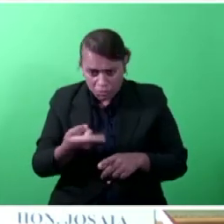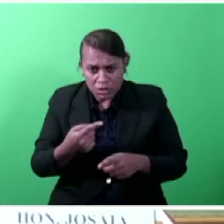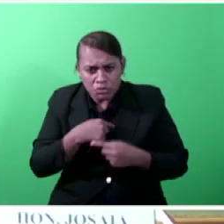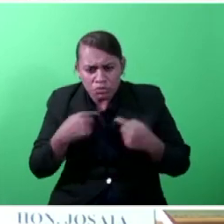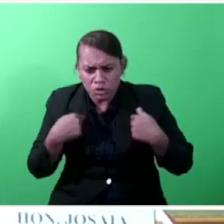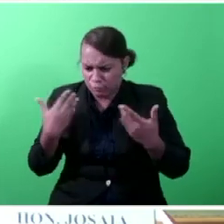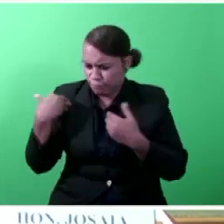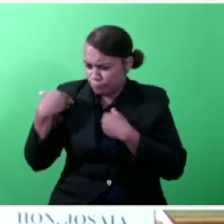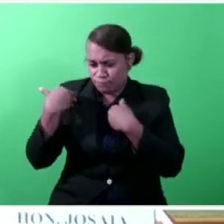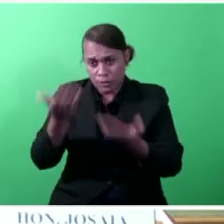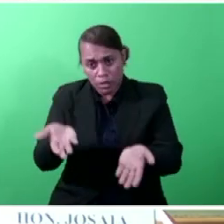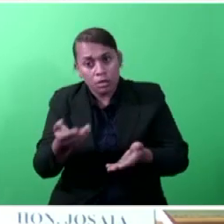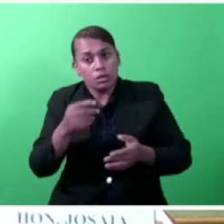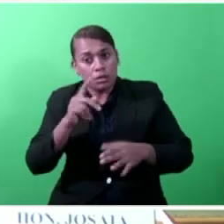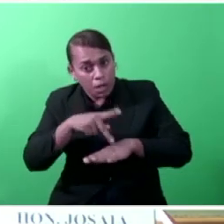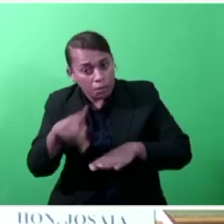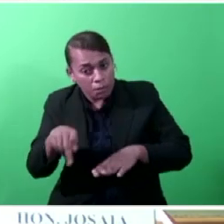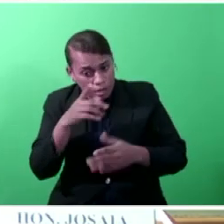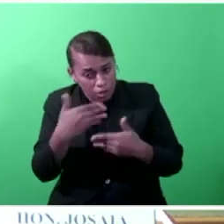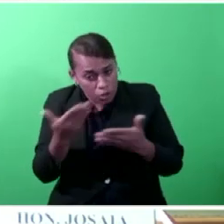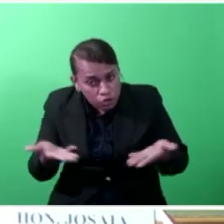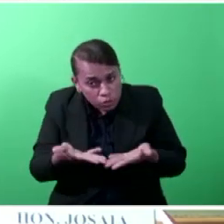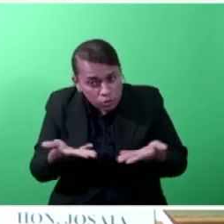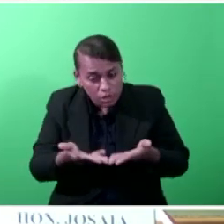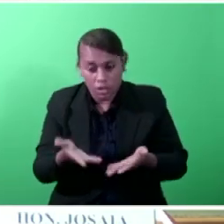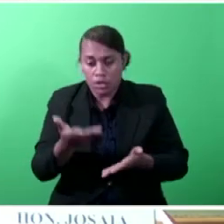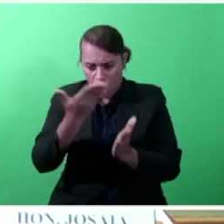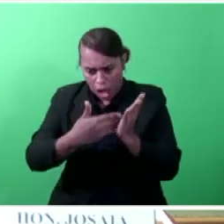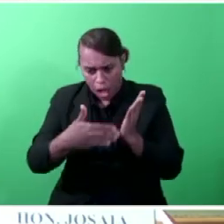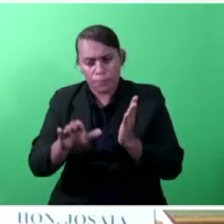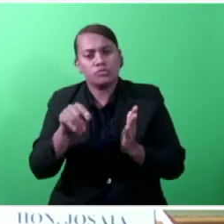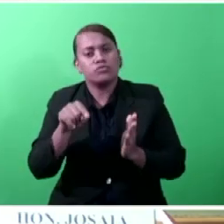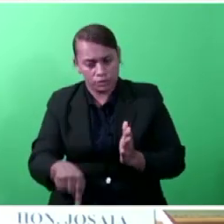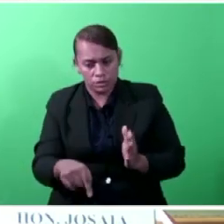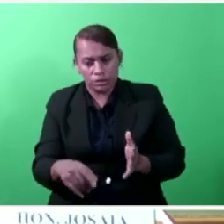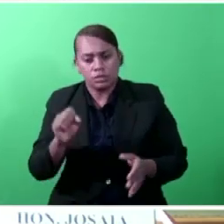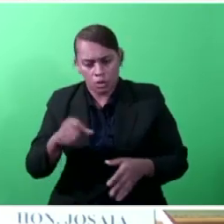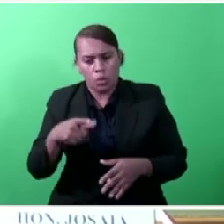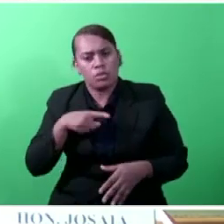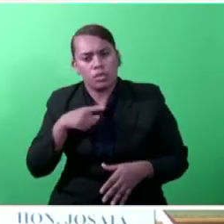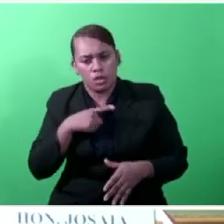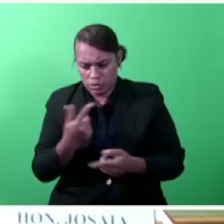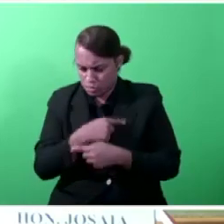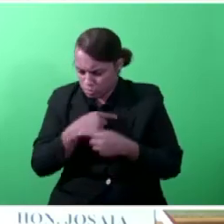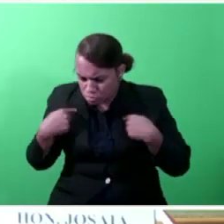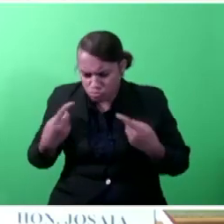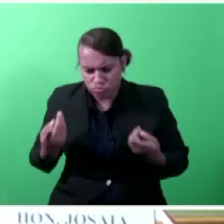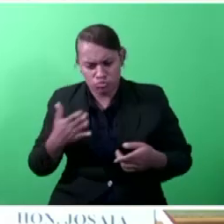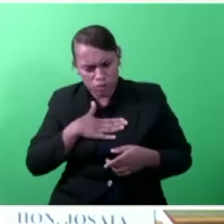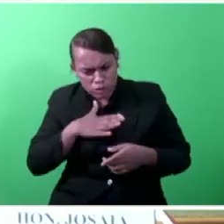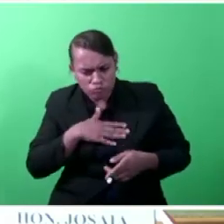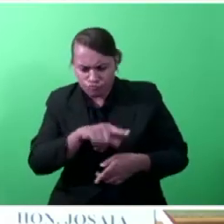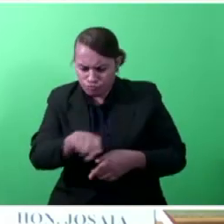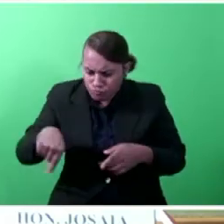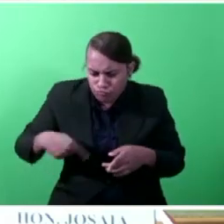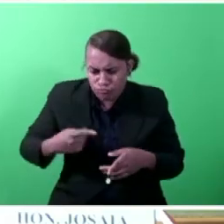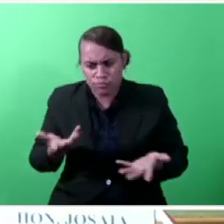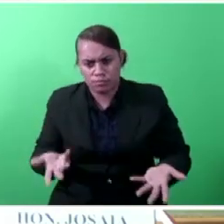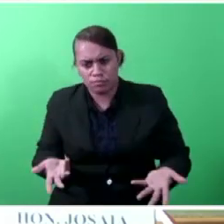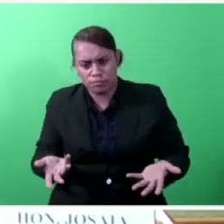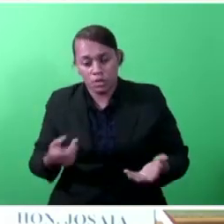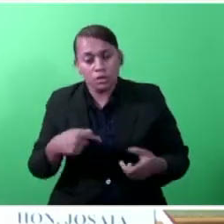given our 50th celebrations. And that should be one of the hallmarks or milestones indeed of us becoming a nation that's